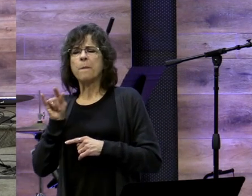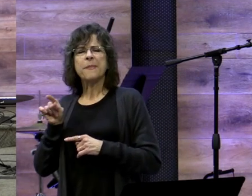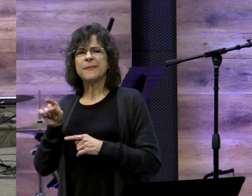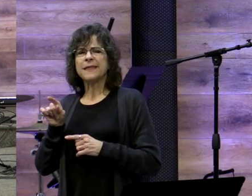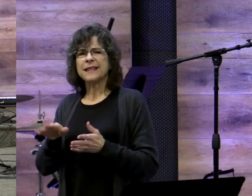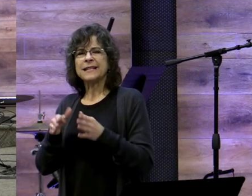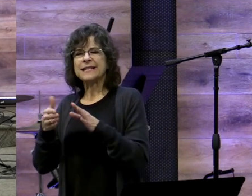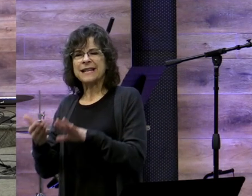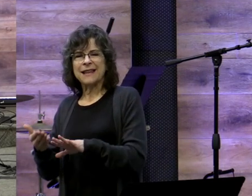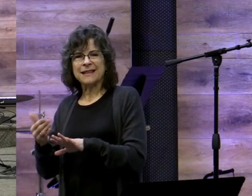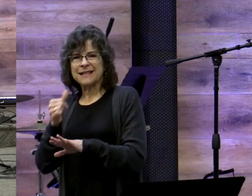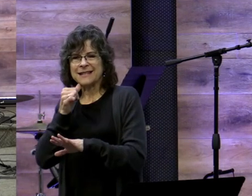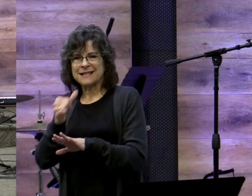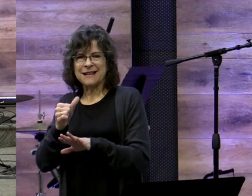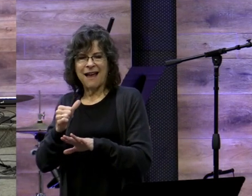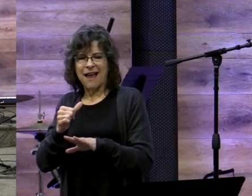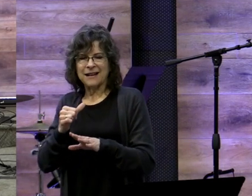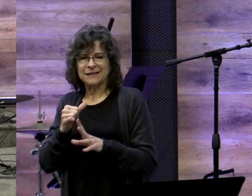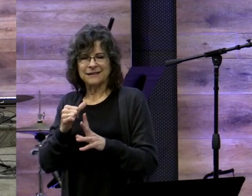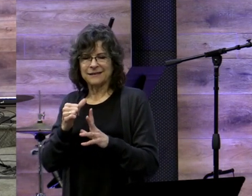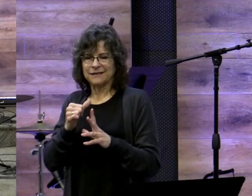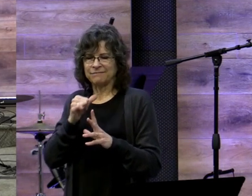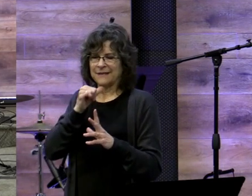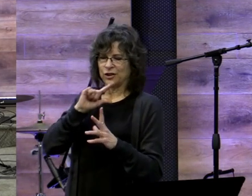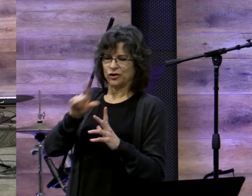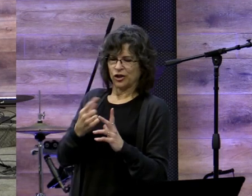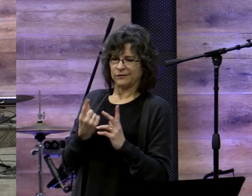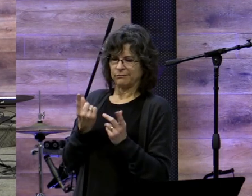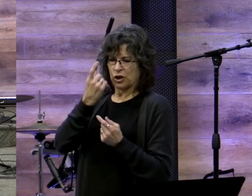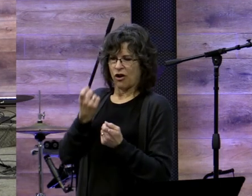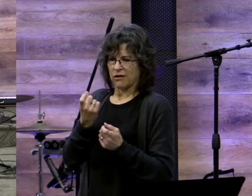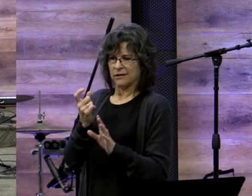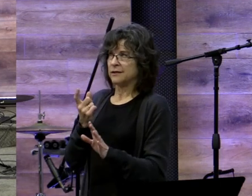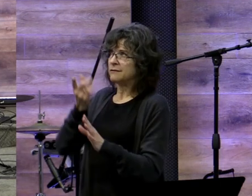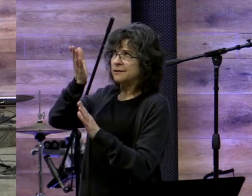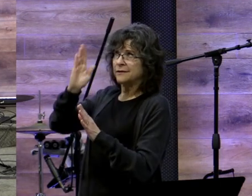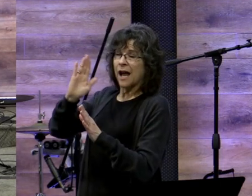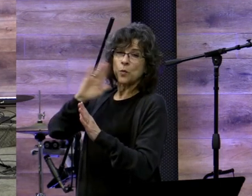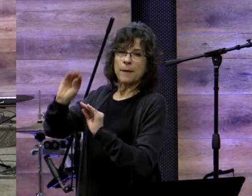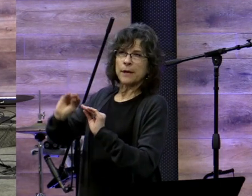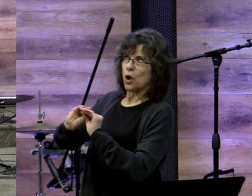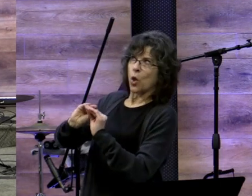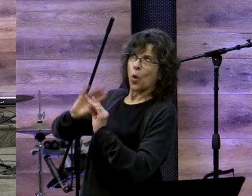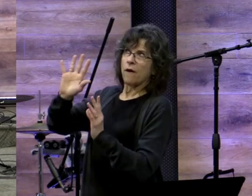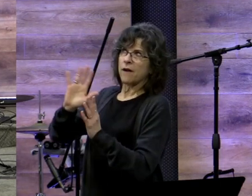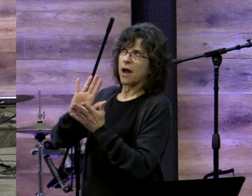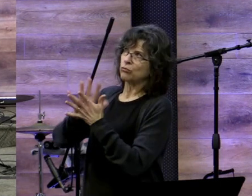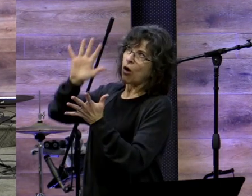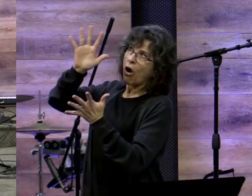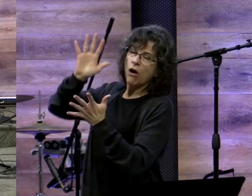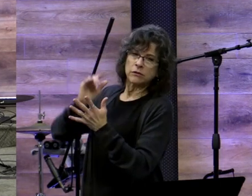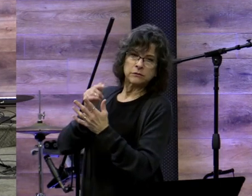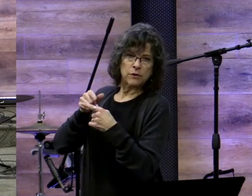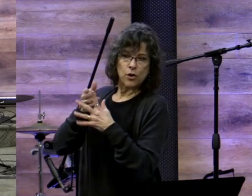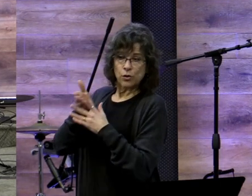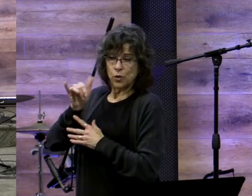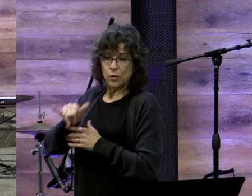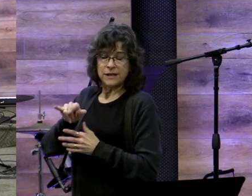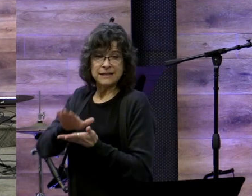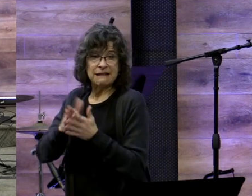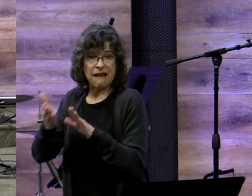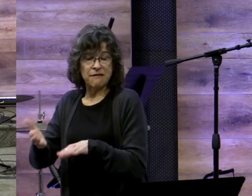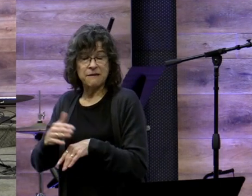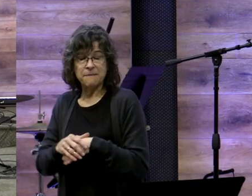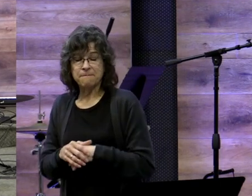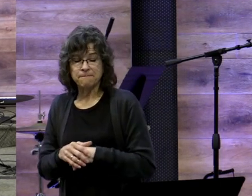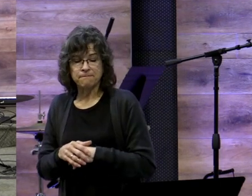that the Son of God may be glorified through it. Now Jesus loved Martha and her sister and Lazarus. So when he